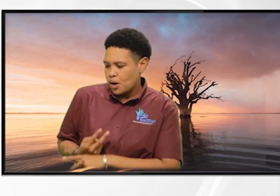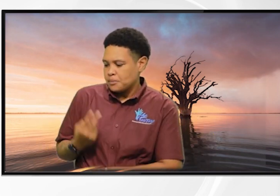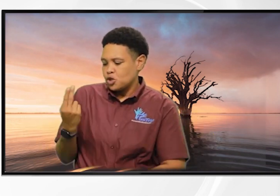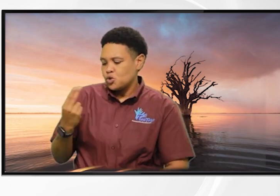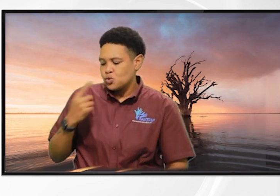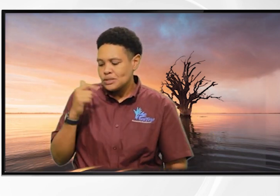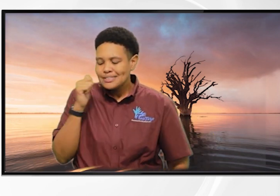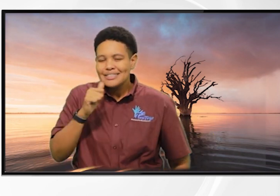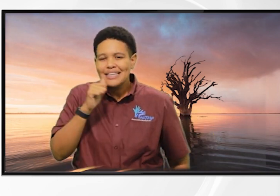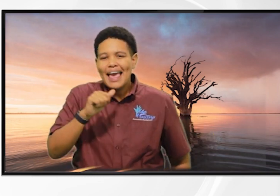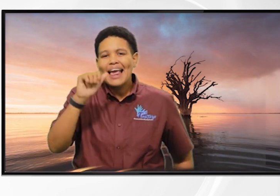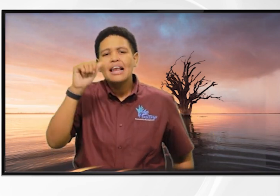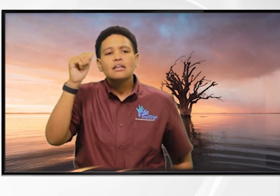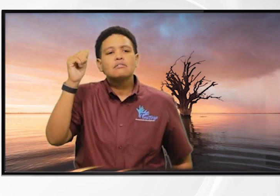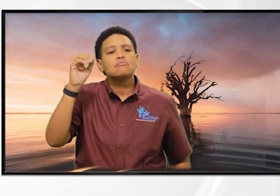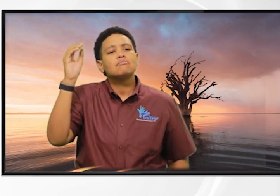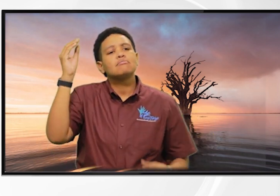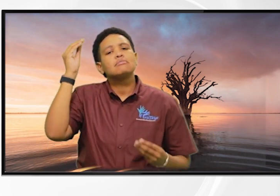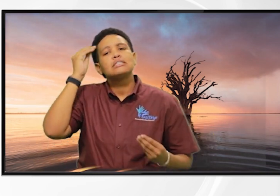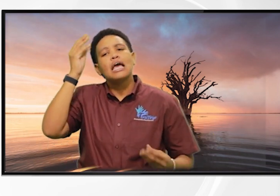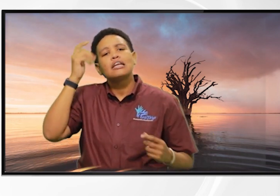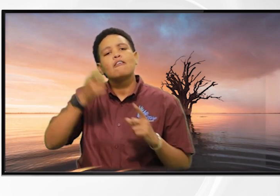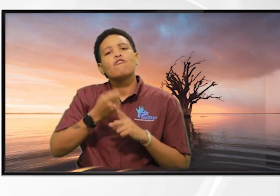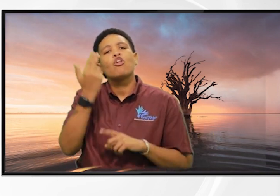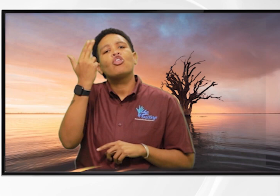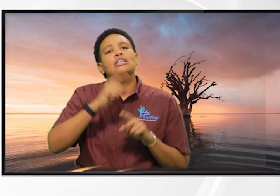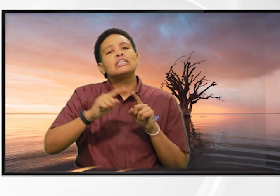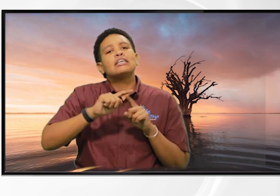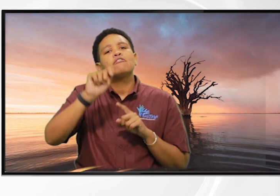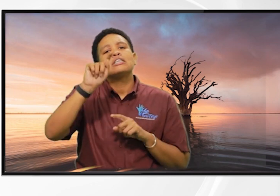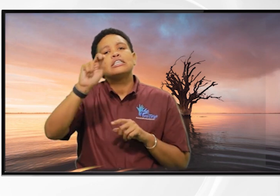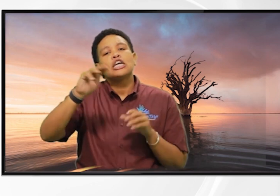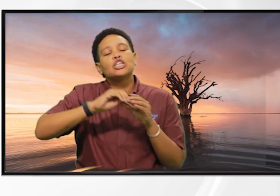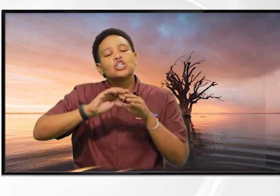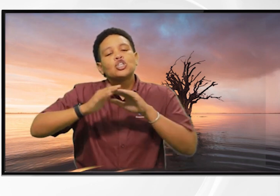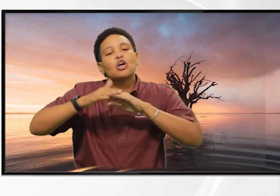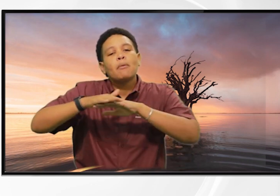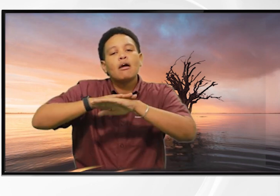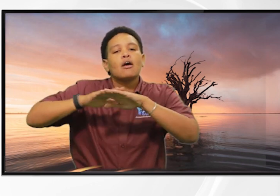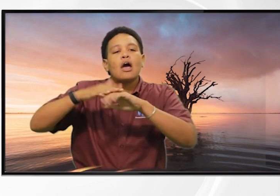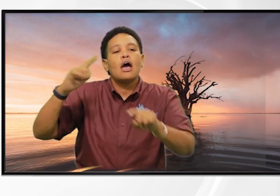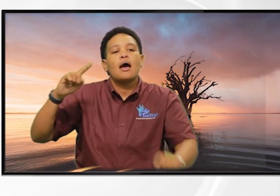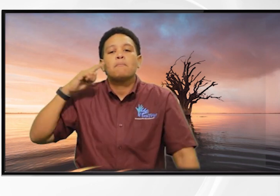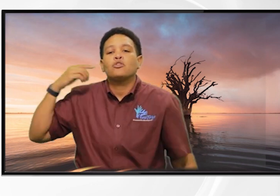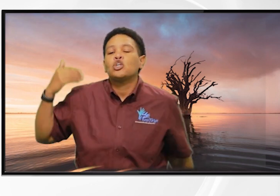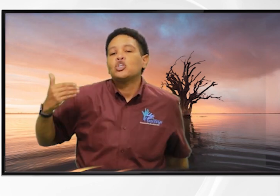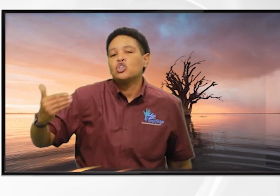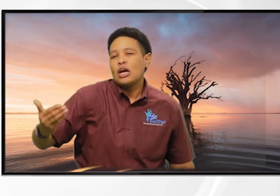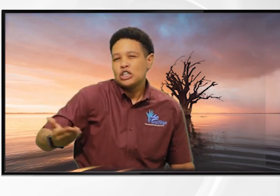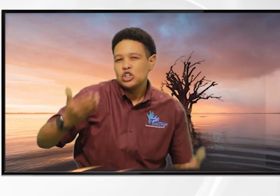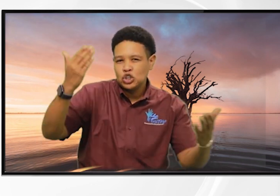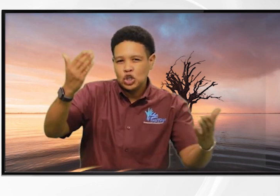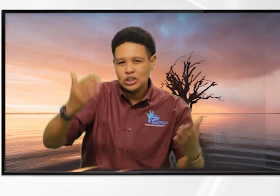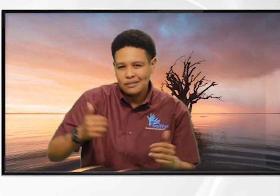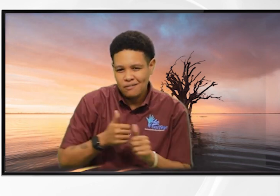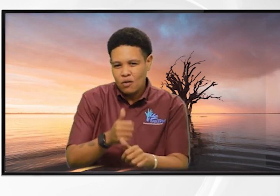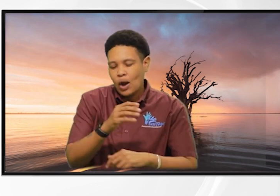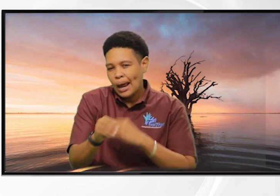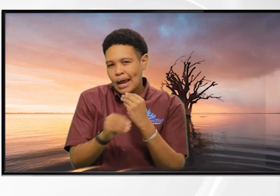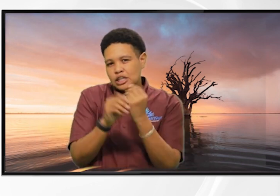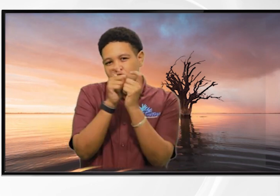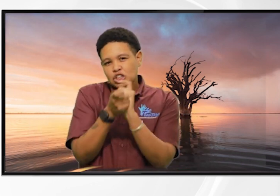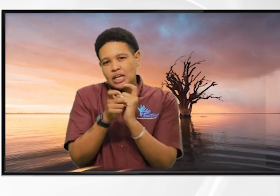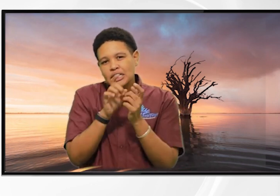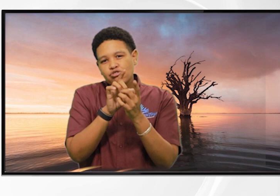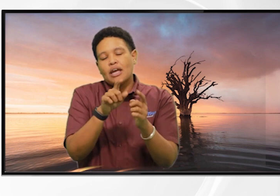daily station data for 13 stations across the island. The trend suggests the following additional changes with